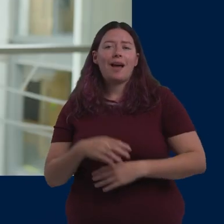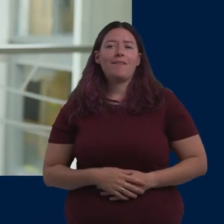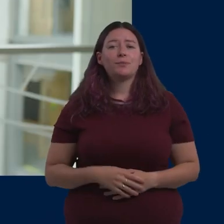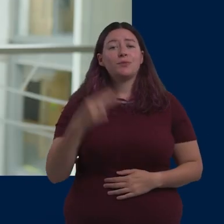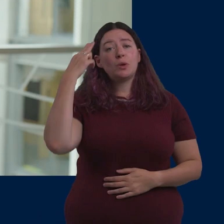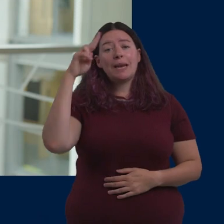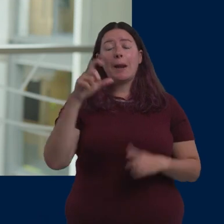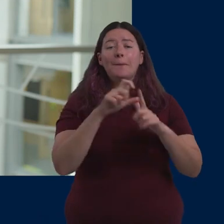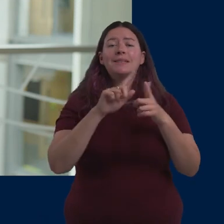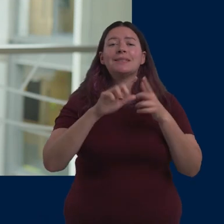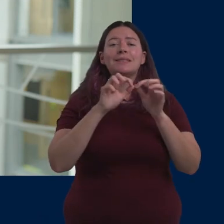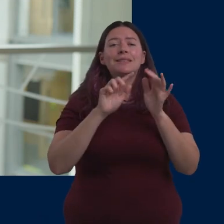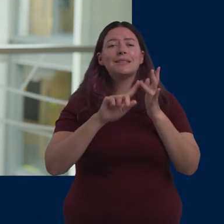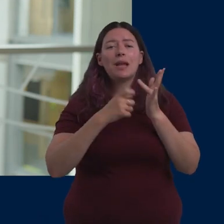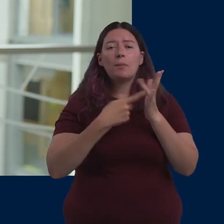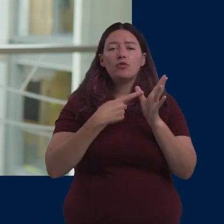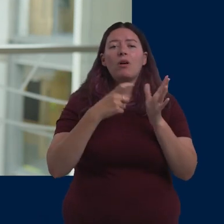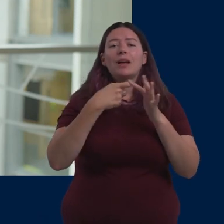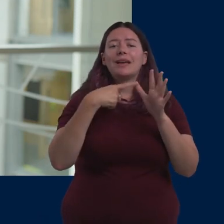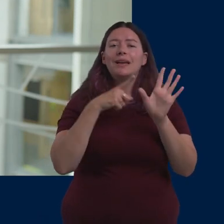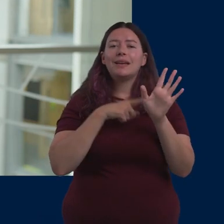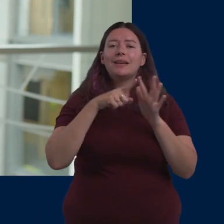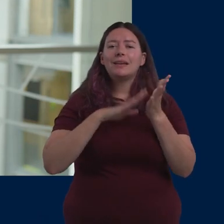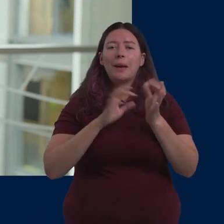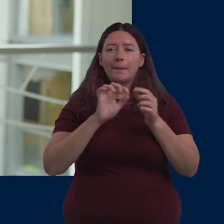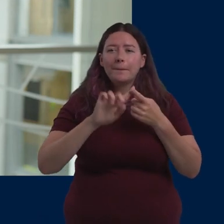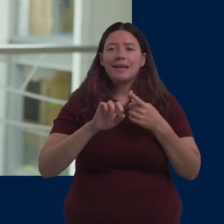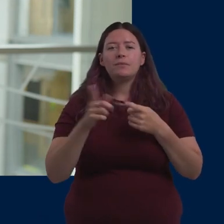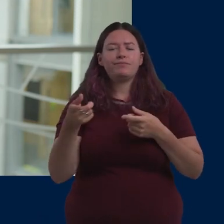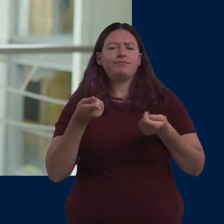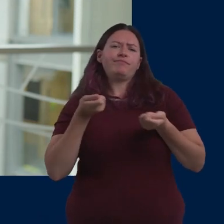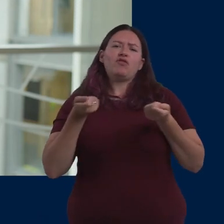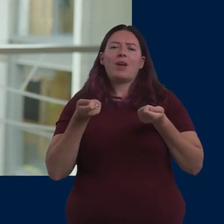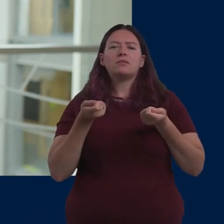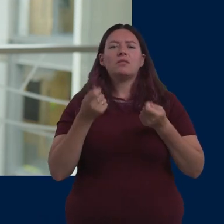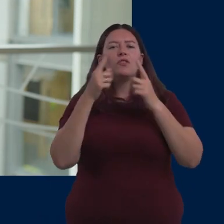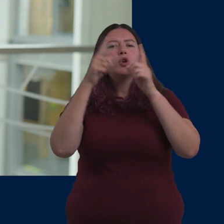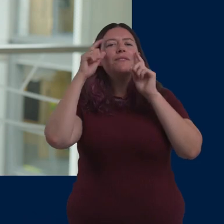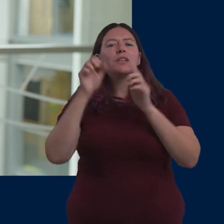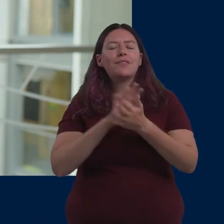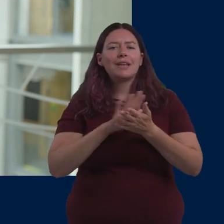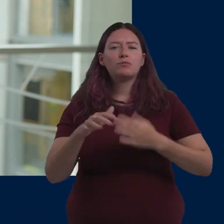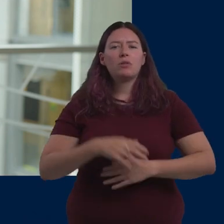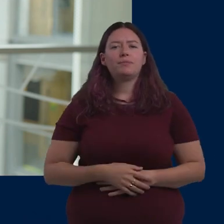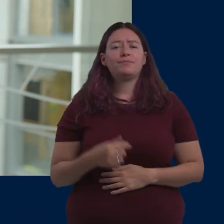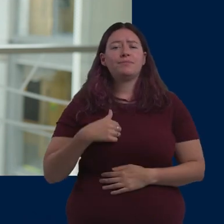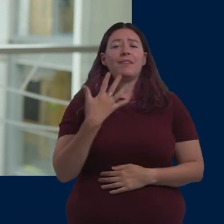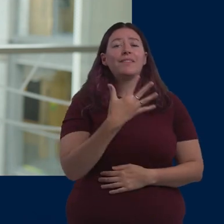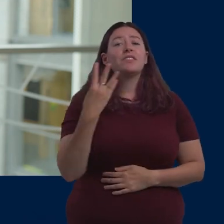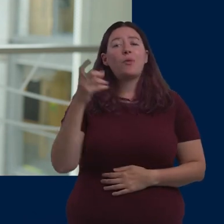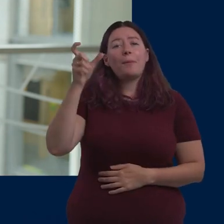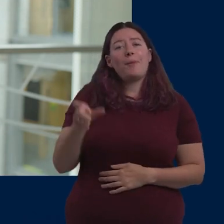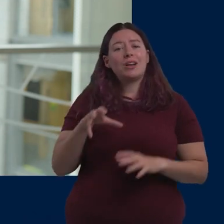My name is Deborah Kayembe. I am director of the University of Edinburgh, the 54th order of